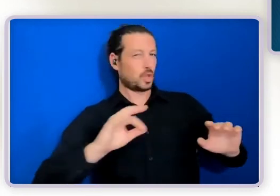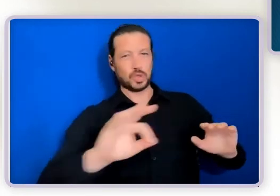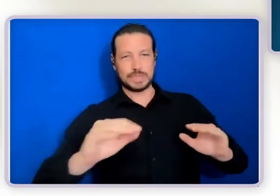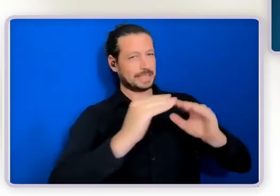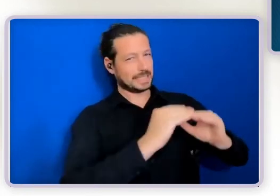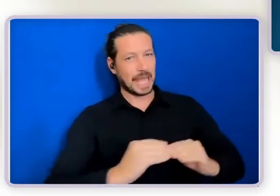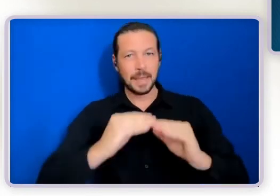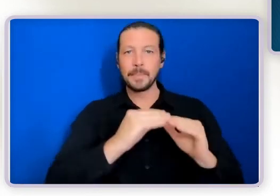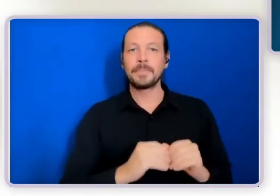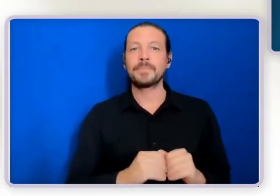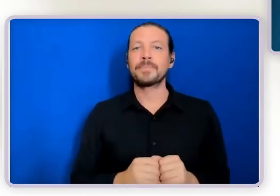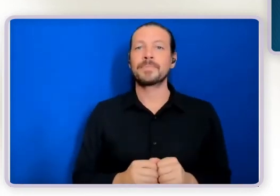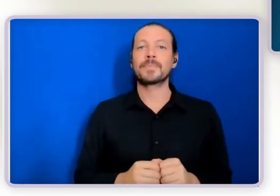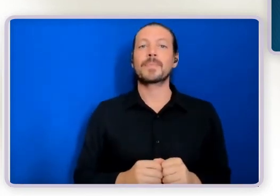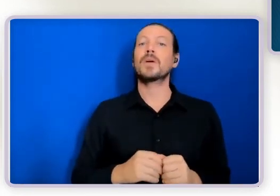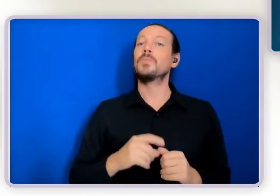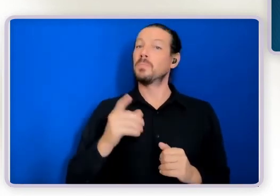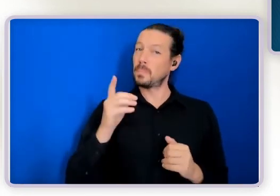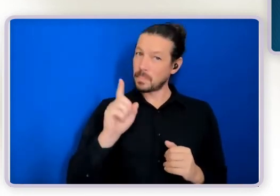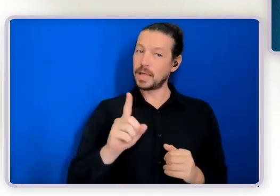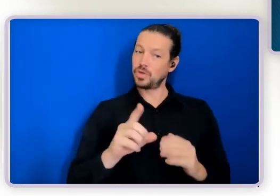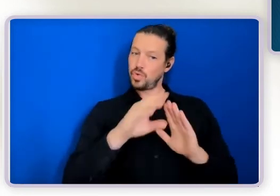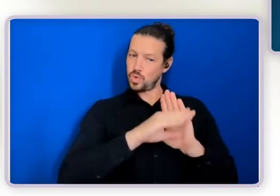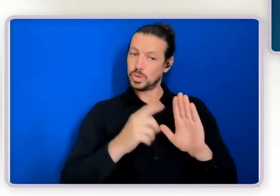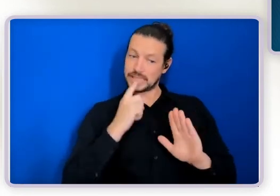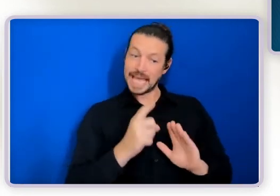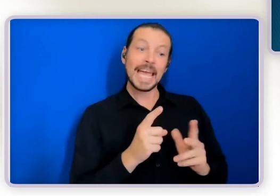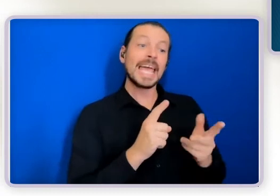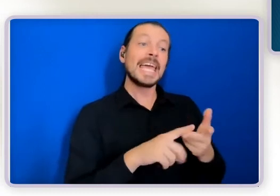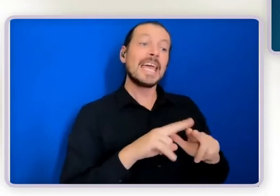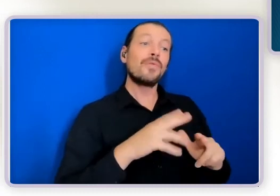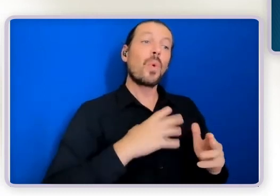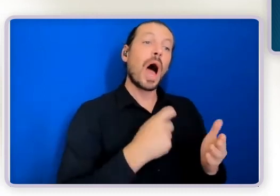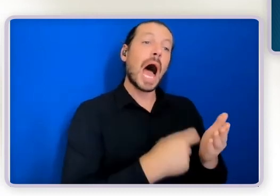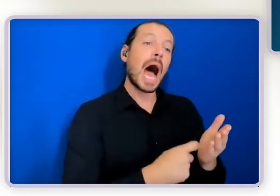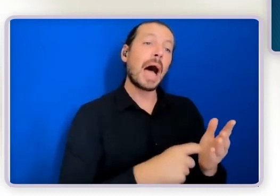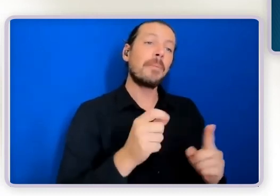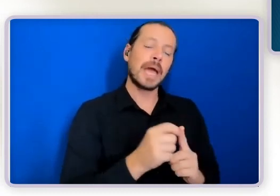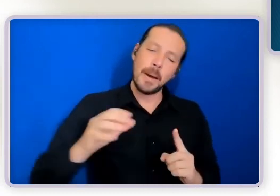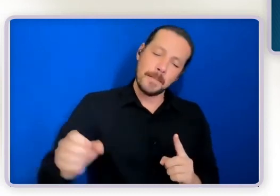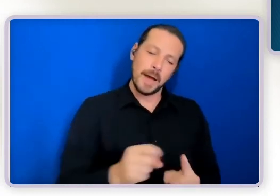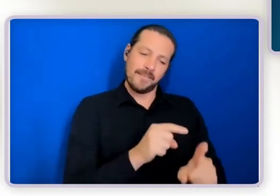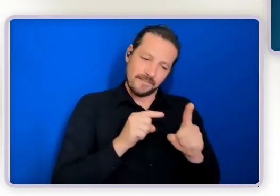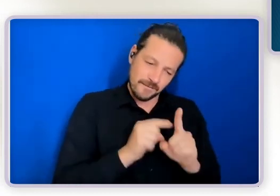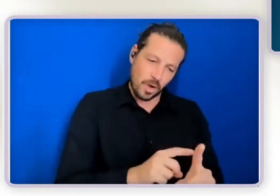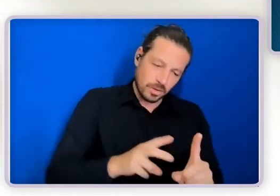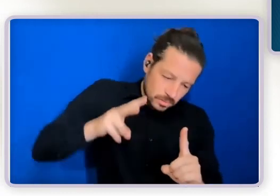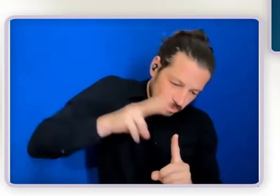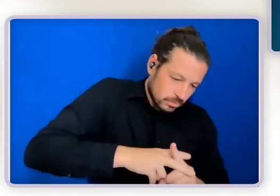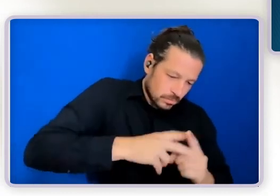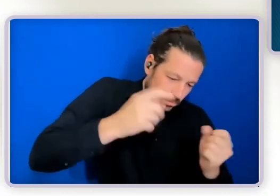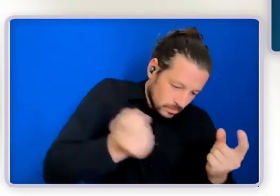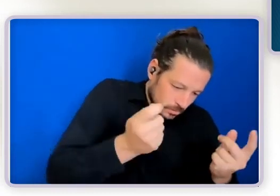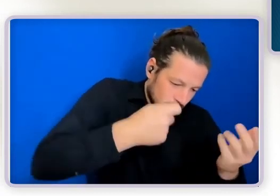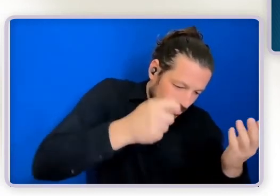you've got to follow that process, even if there's a number of them and they're not, they're not the same. So I don't see how that